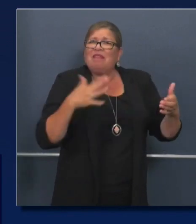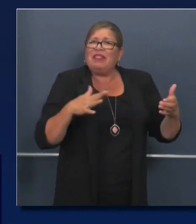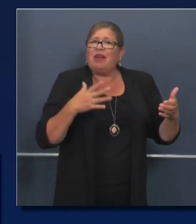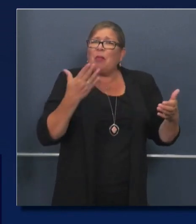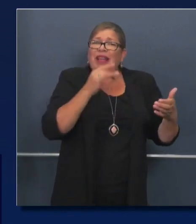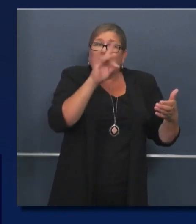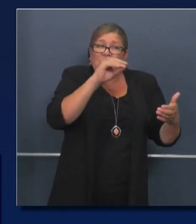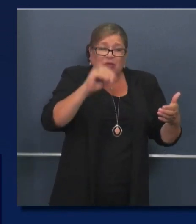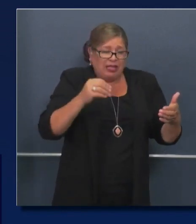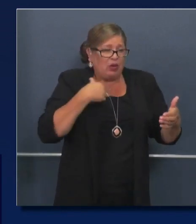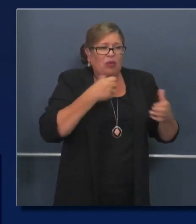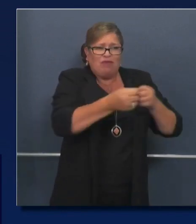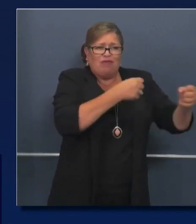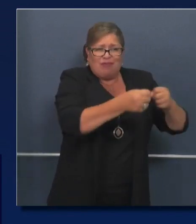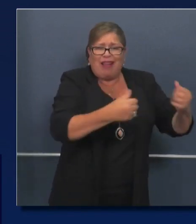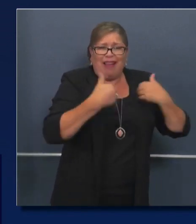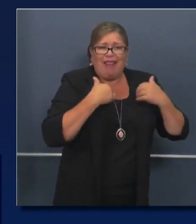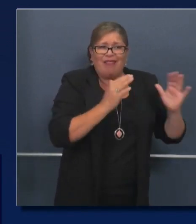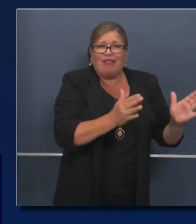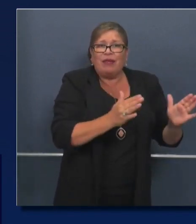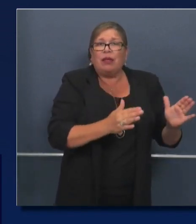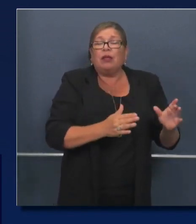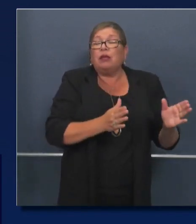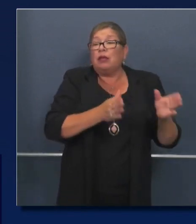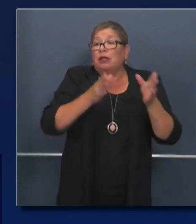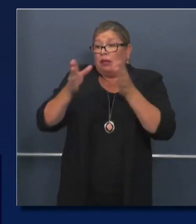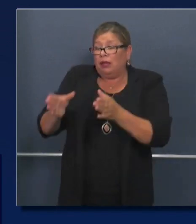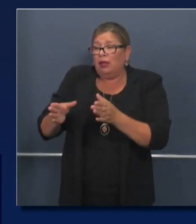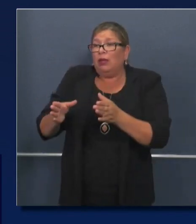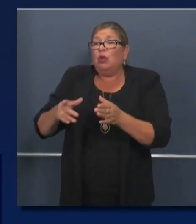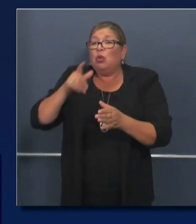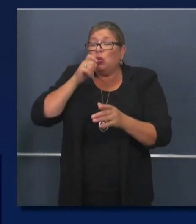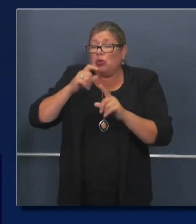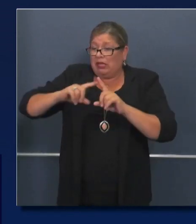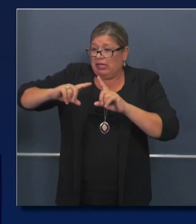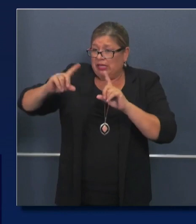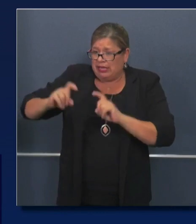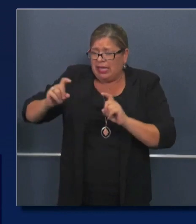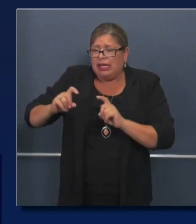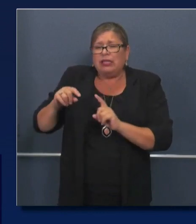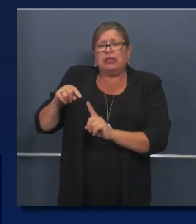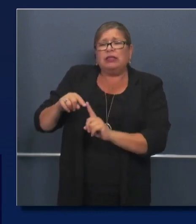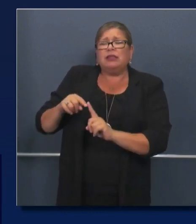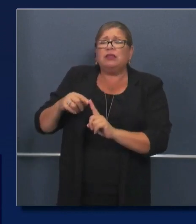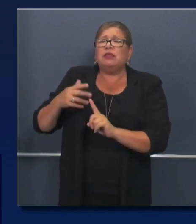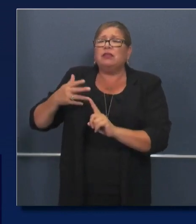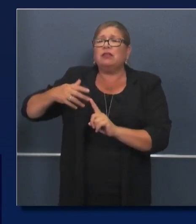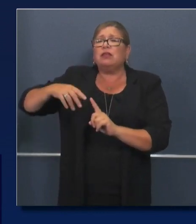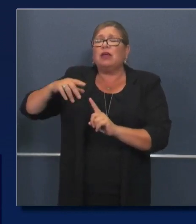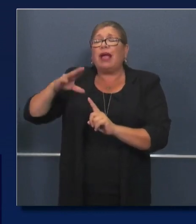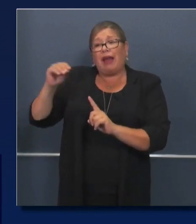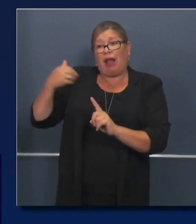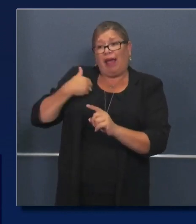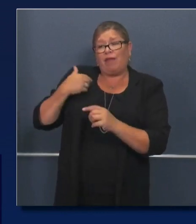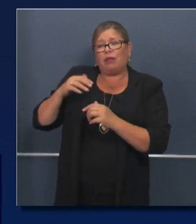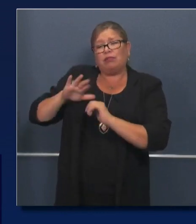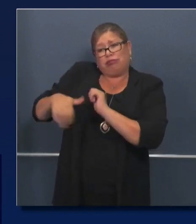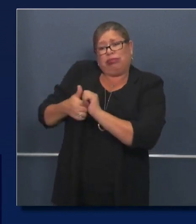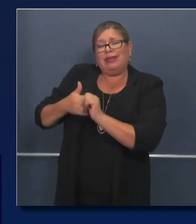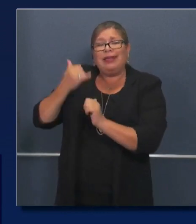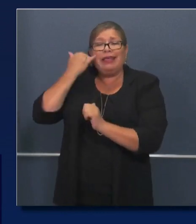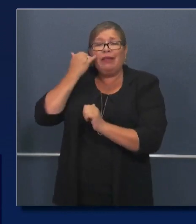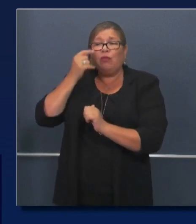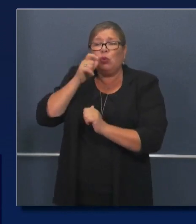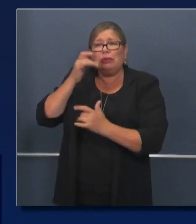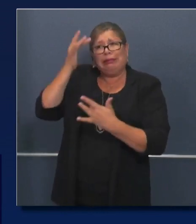tested positive, we have a larger cohort of rooms that are set aside that are not yet occupied. And in some respects, that's a good thing because the